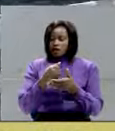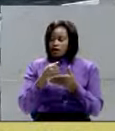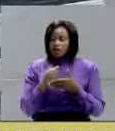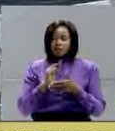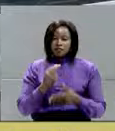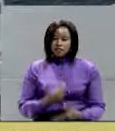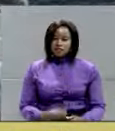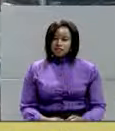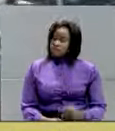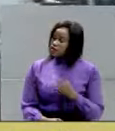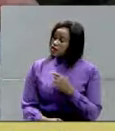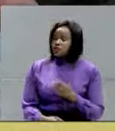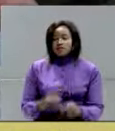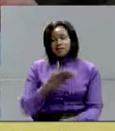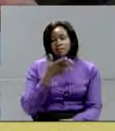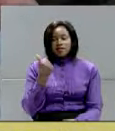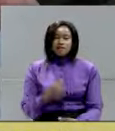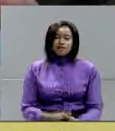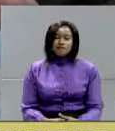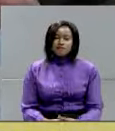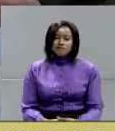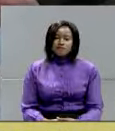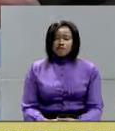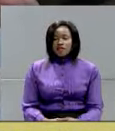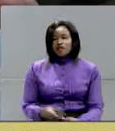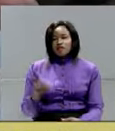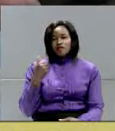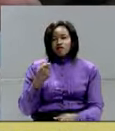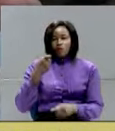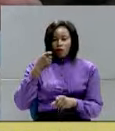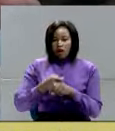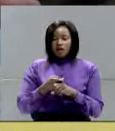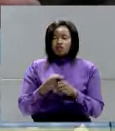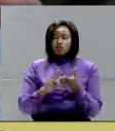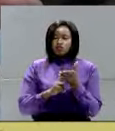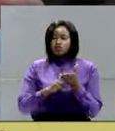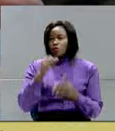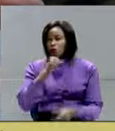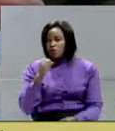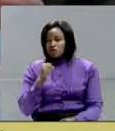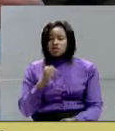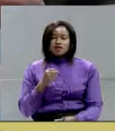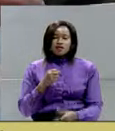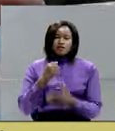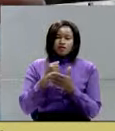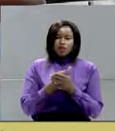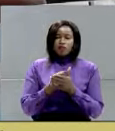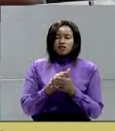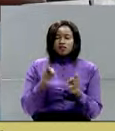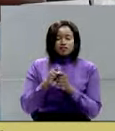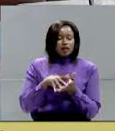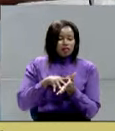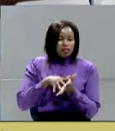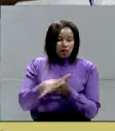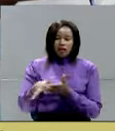this bridge is the best. It was difficult to use the old one because it was slippery